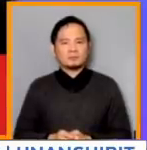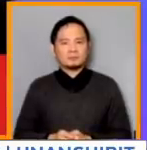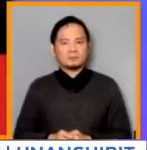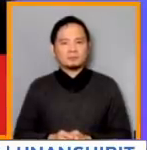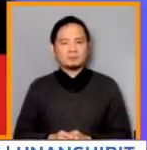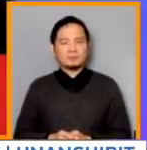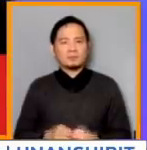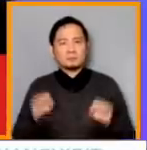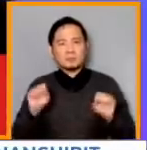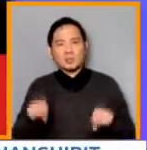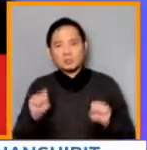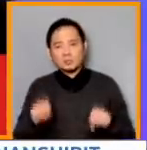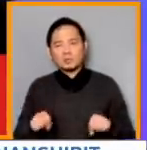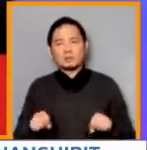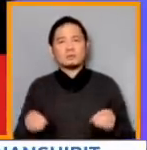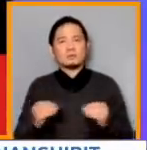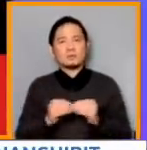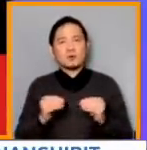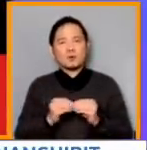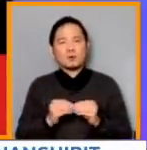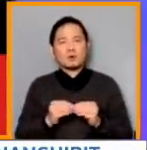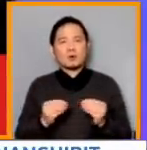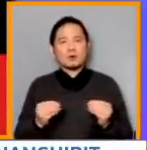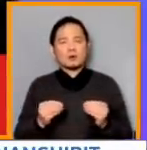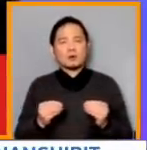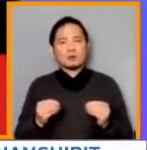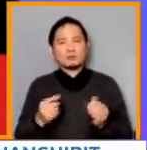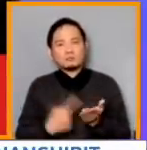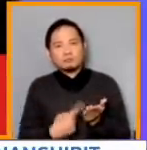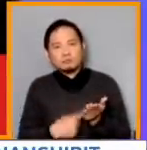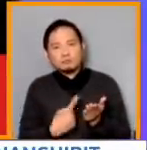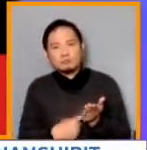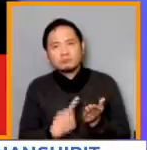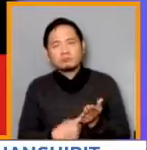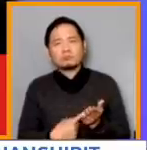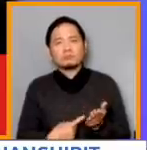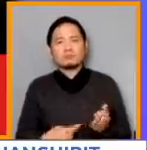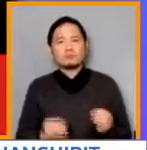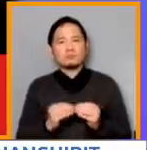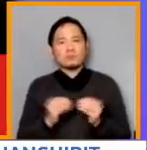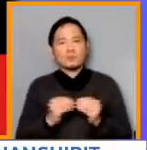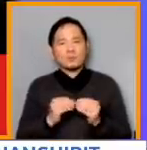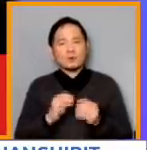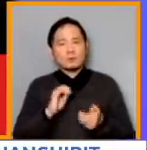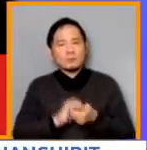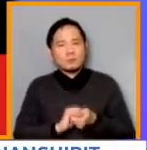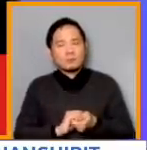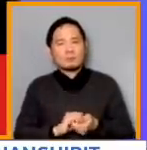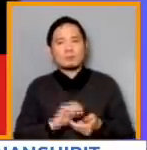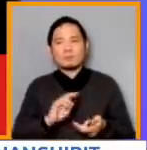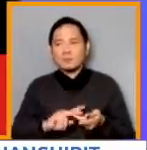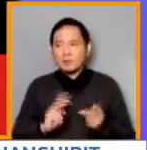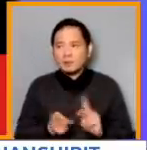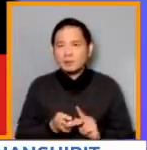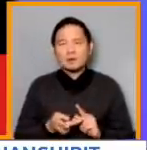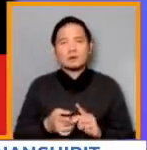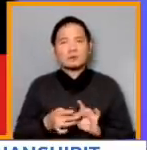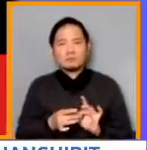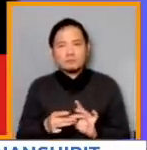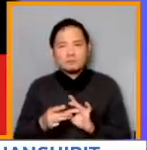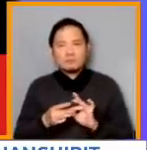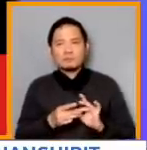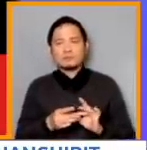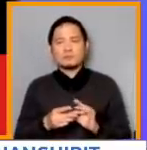possibility of a far broader set of conversations, potential partnerships and cooperation that will